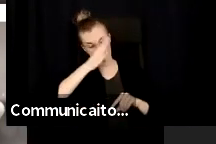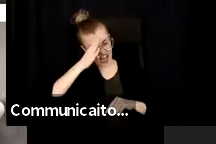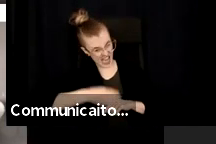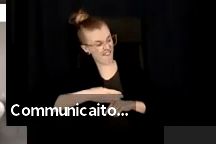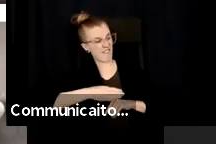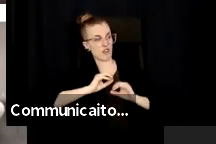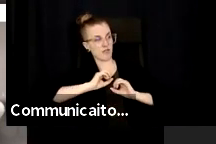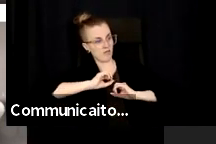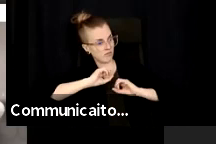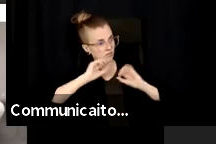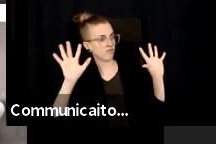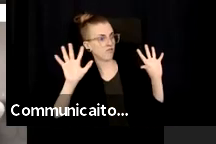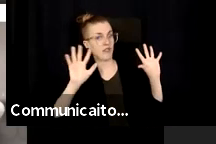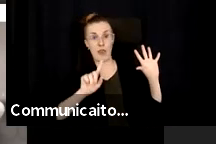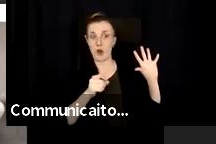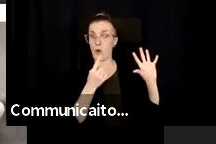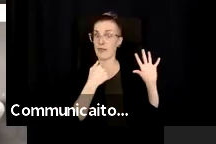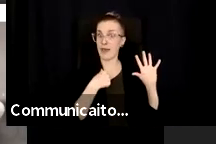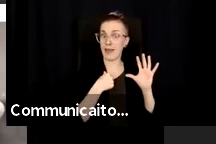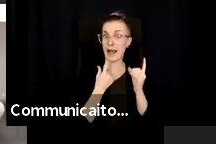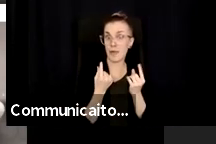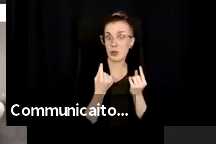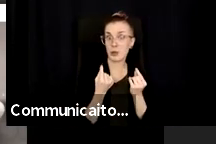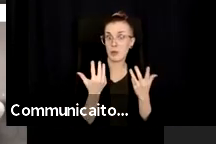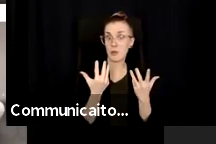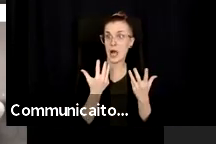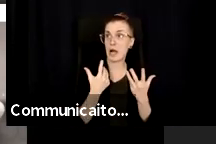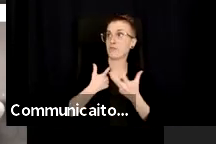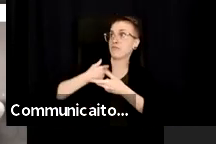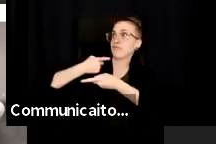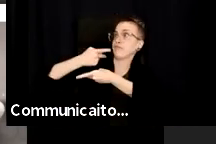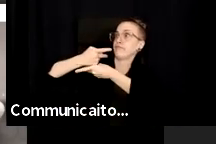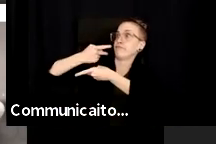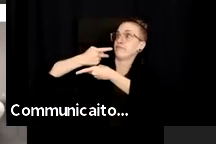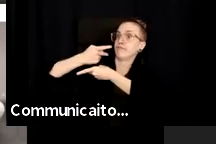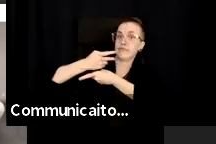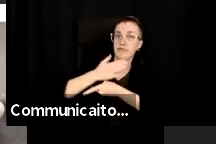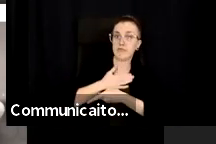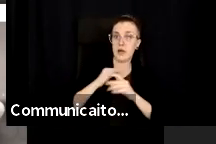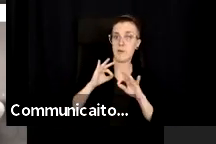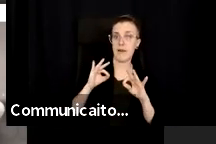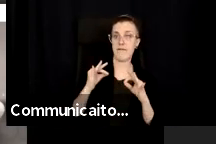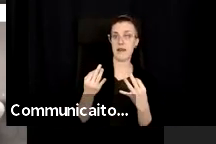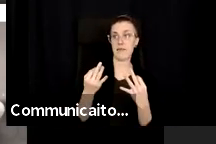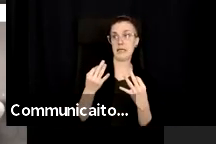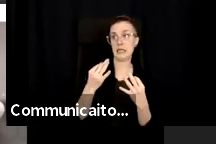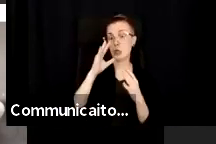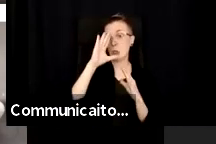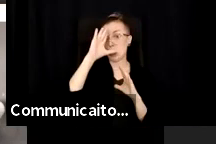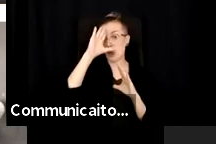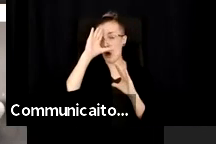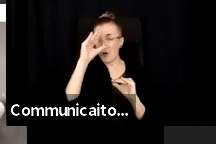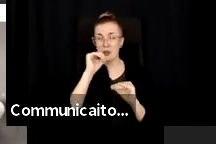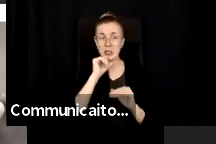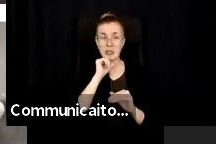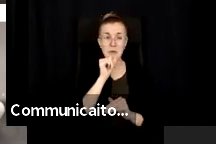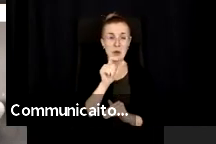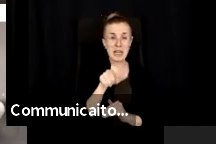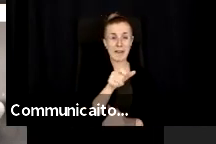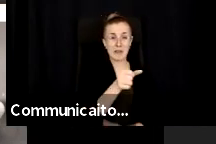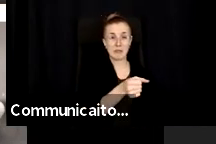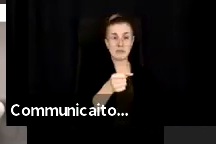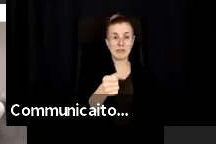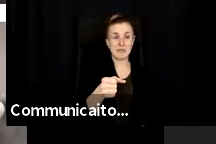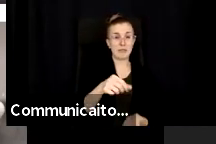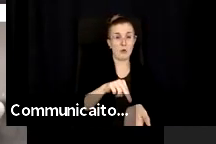thing I would ever do is just be taken care of by my family. Hopefully won't have to go into a nursing home until I